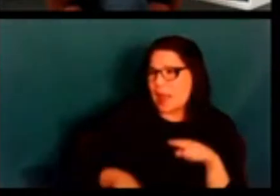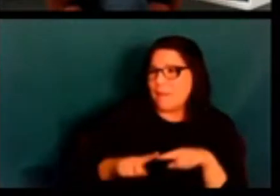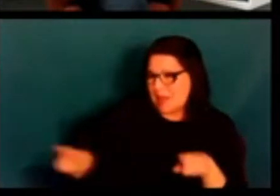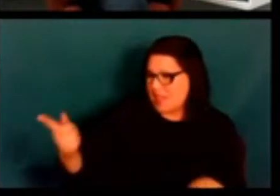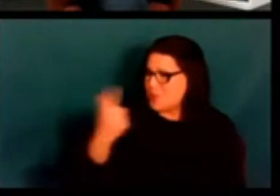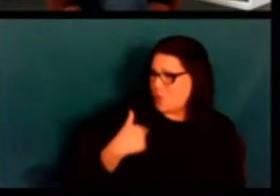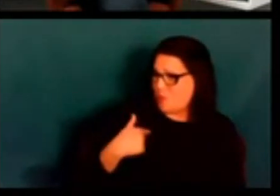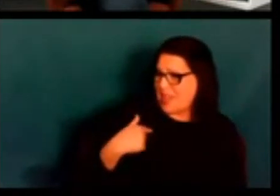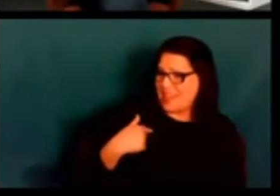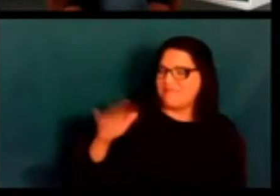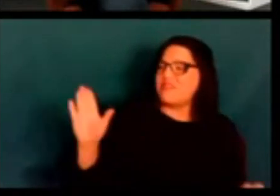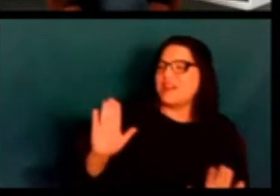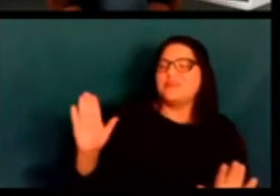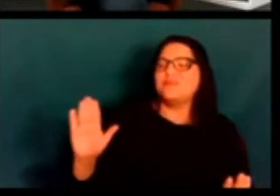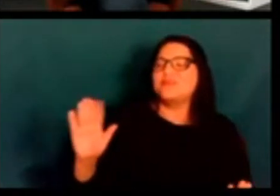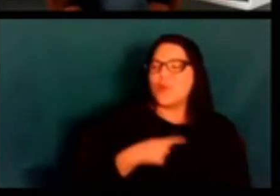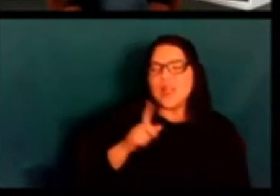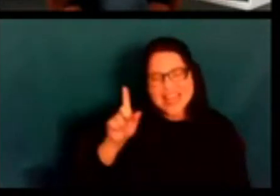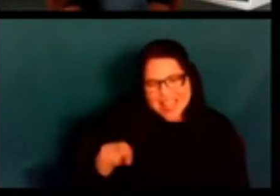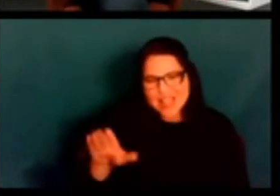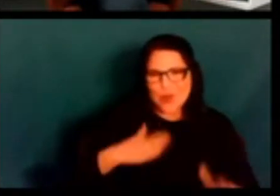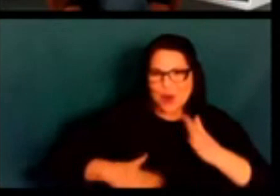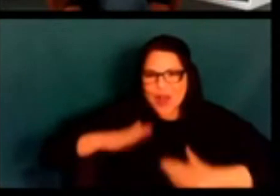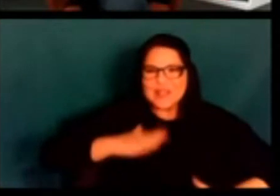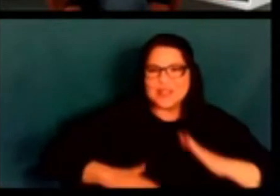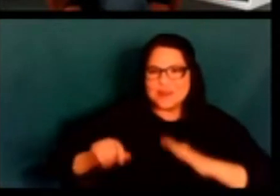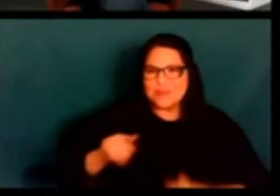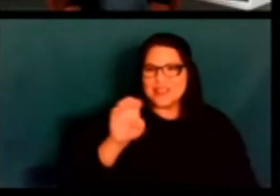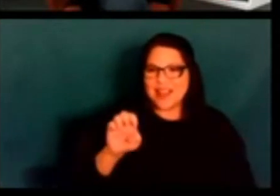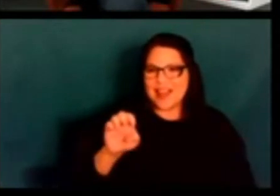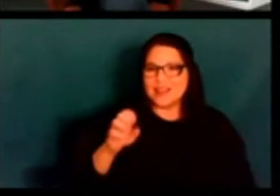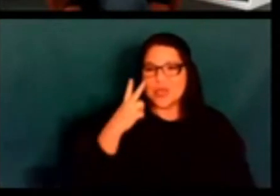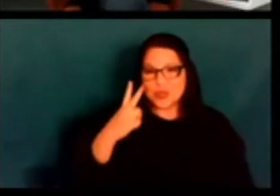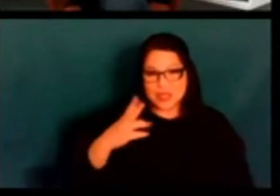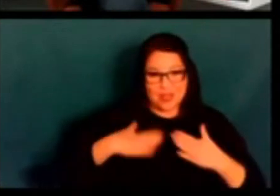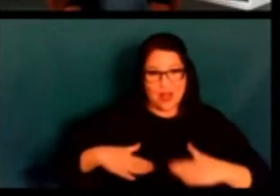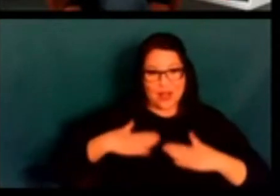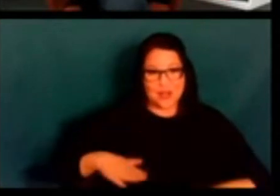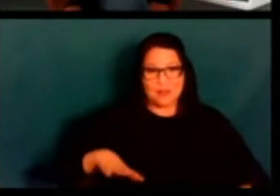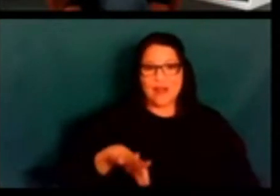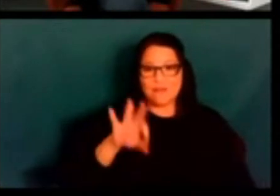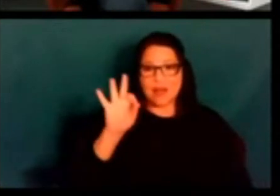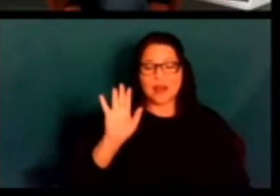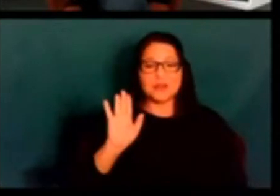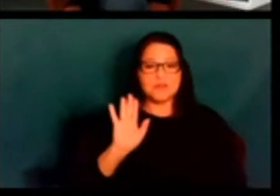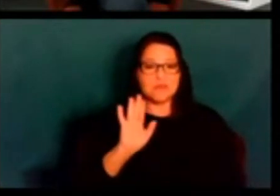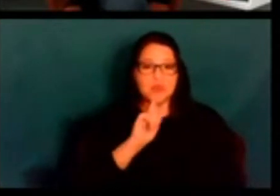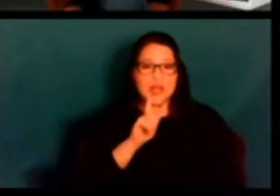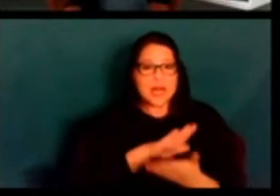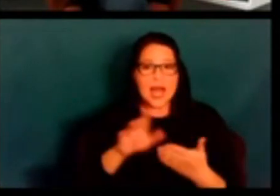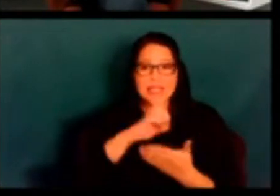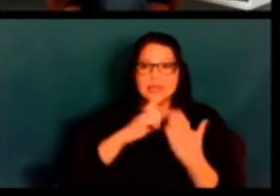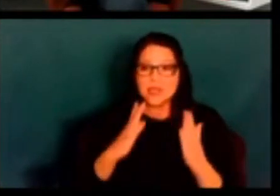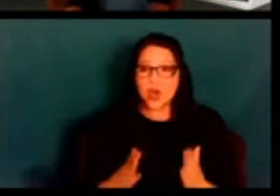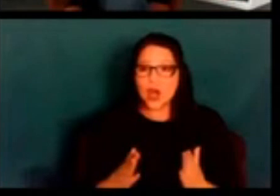said, no, we need that, man. So you see these costumes, I found a nice designer